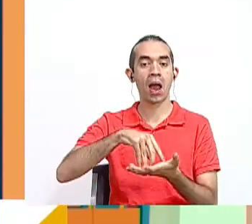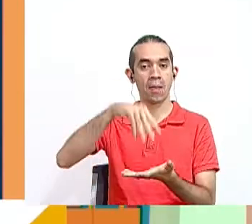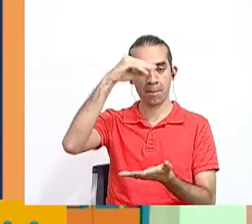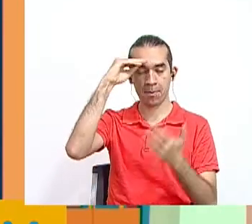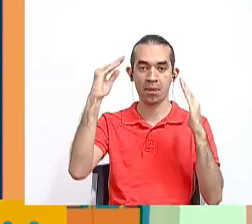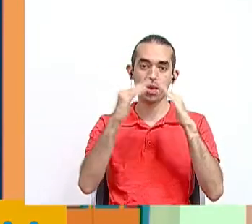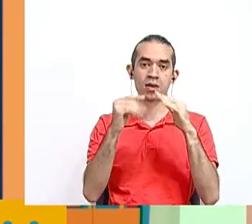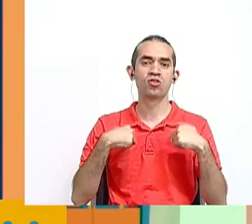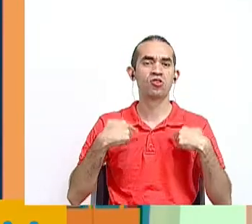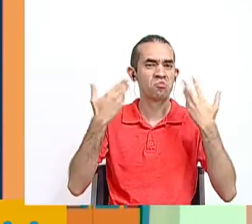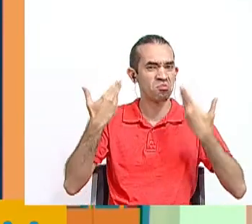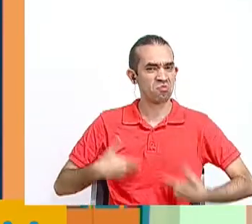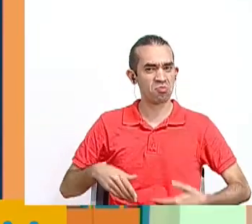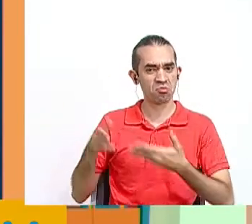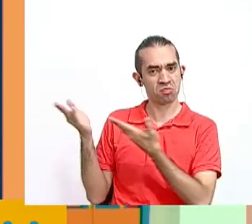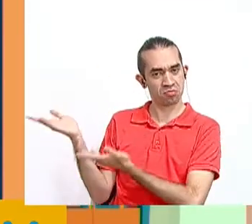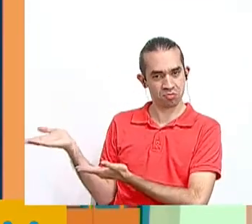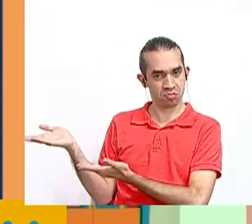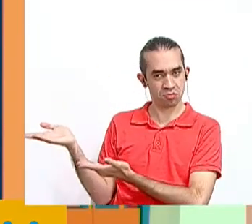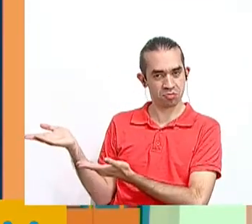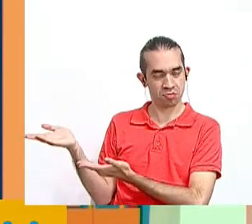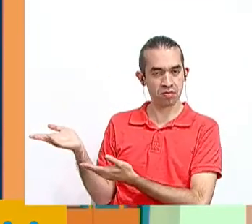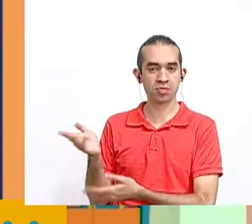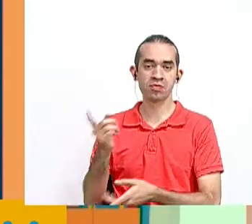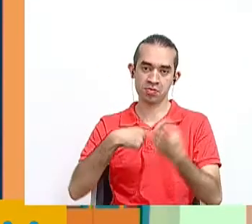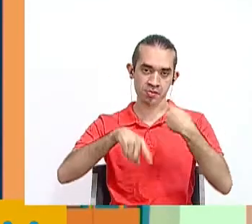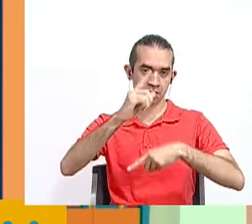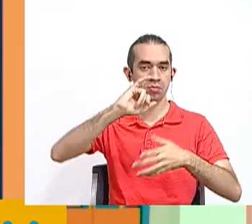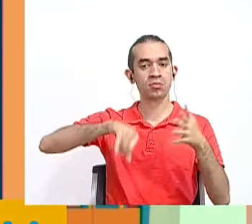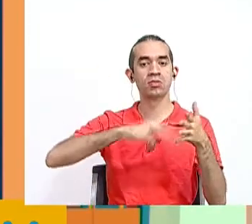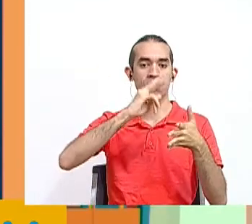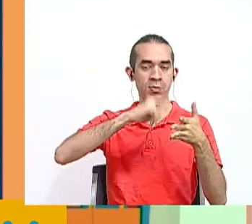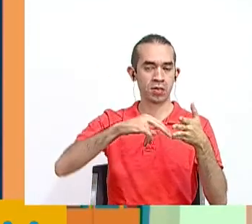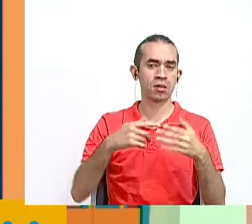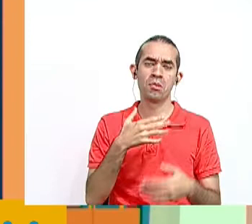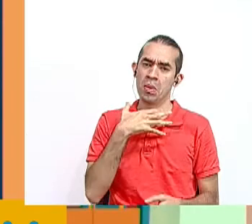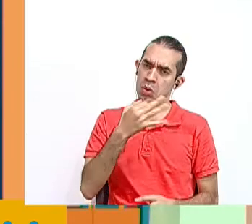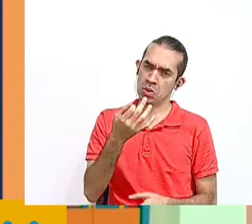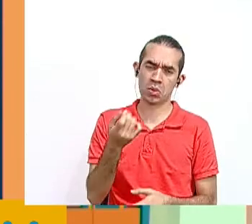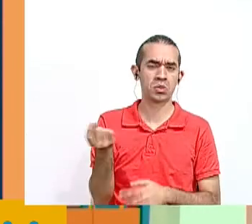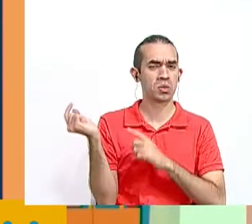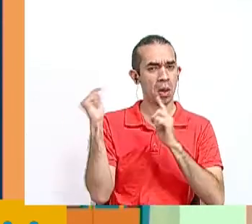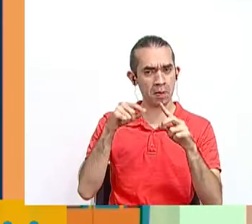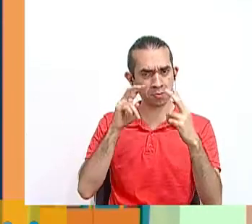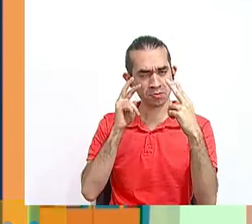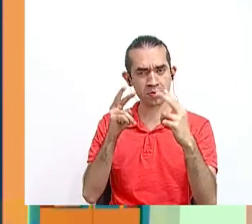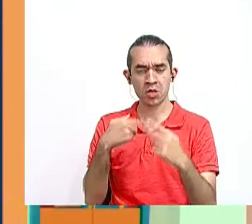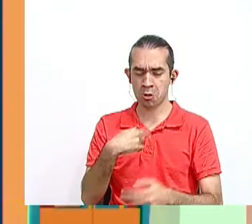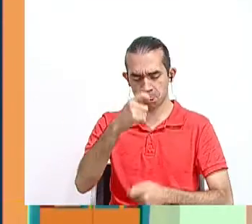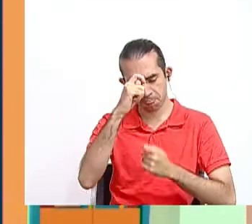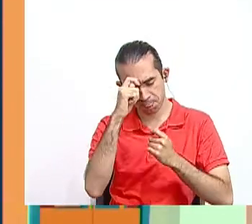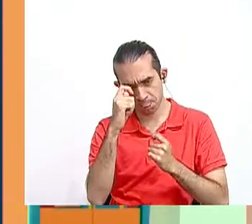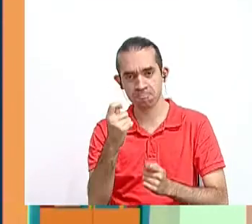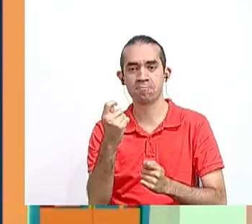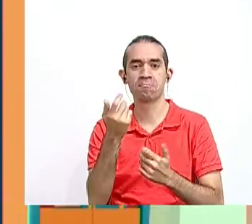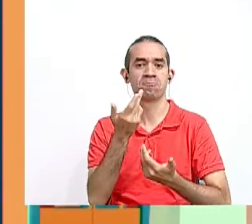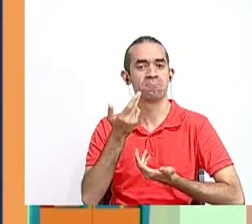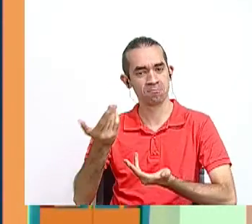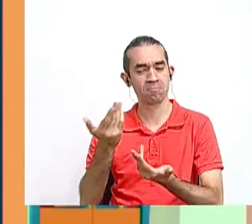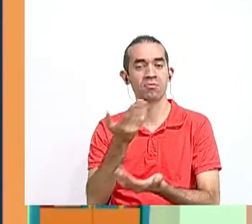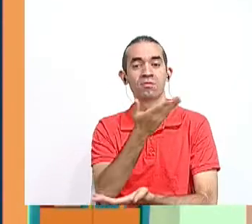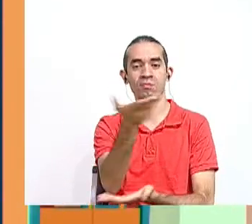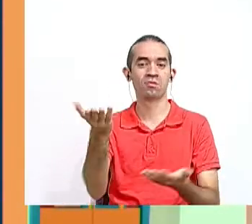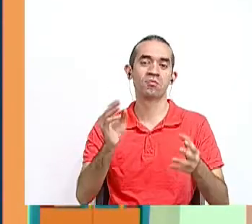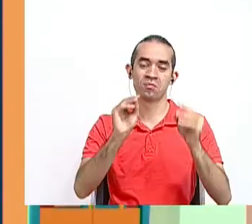teacher Jonathan Elizondo, and as usual, it's a pleasure for me to be here. More than that, I am humbled to be your teacher